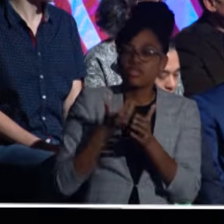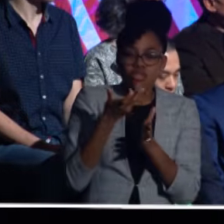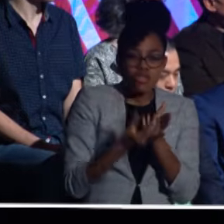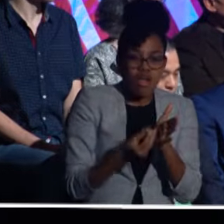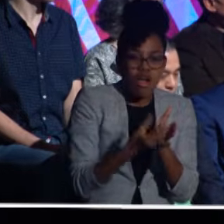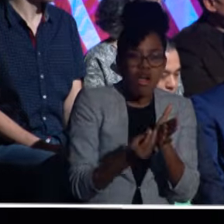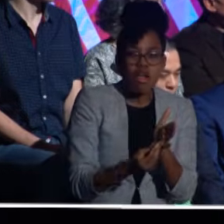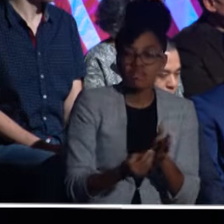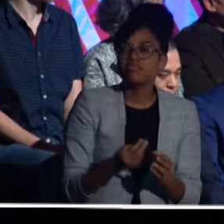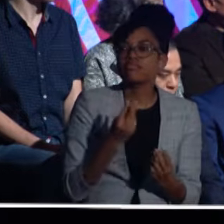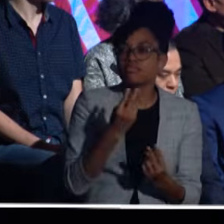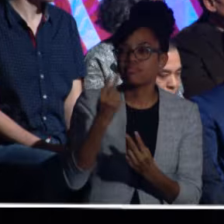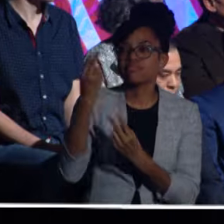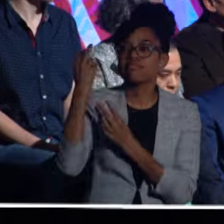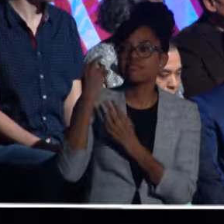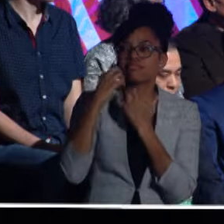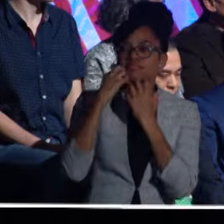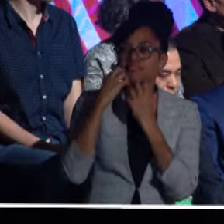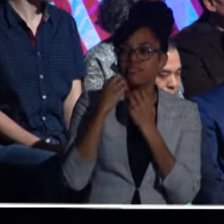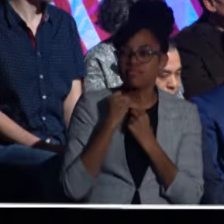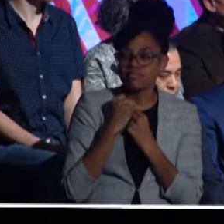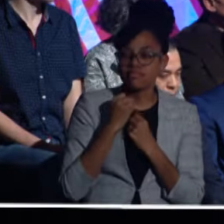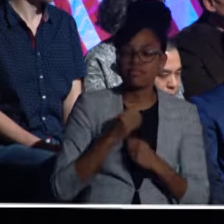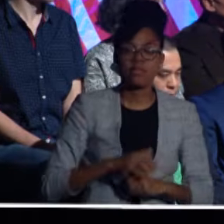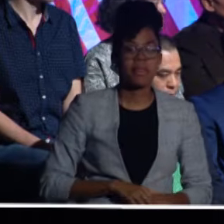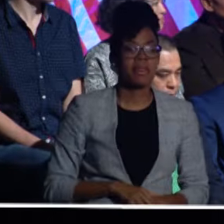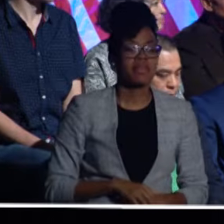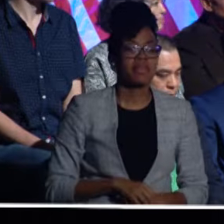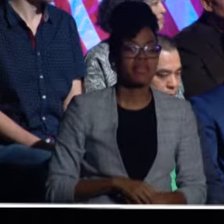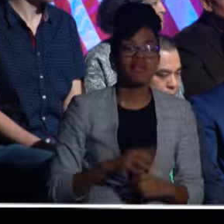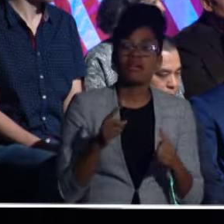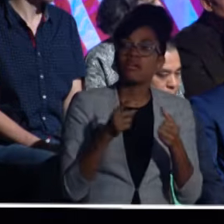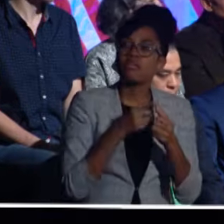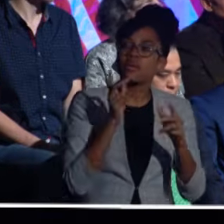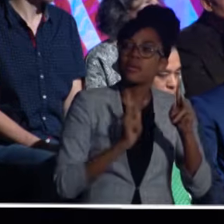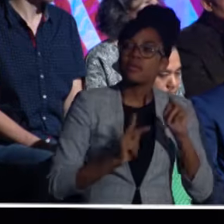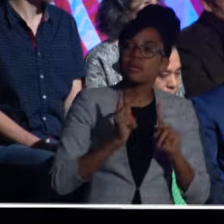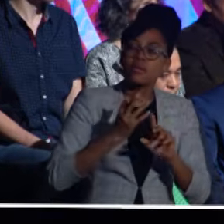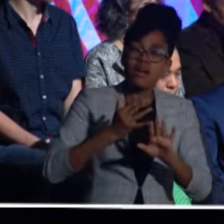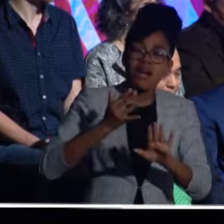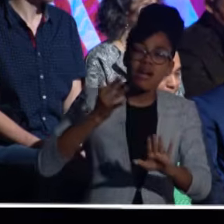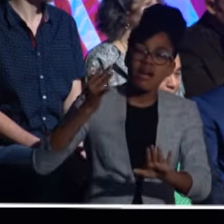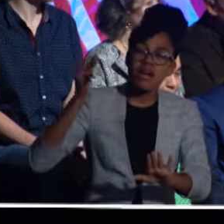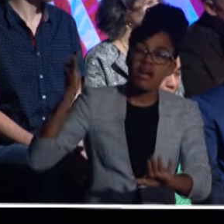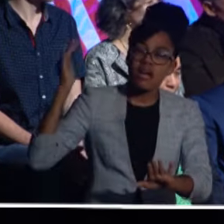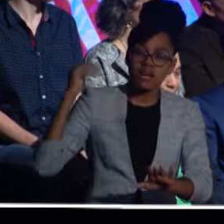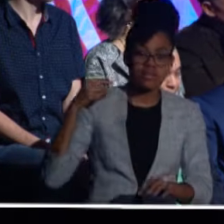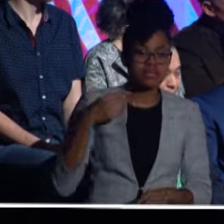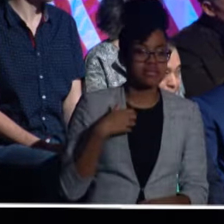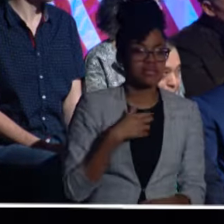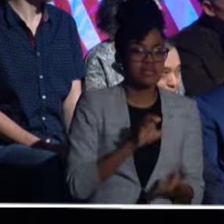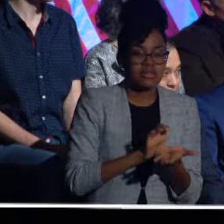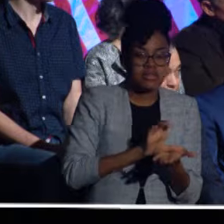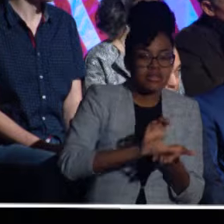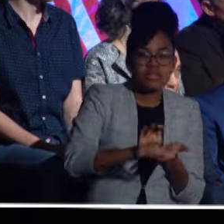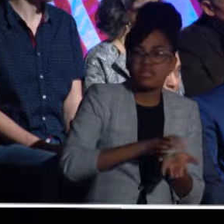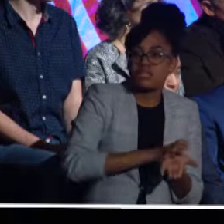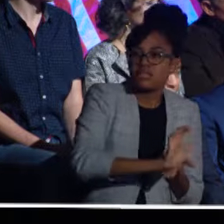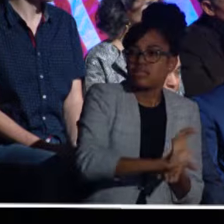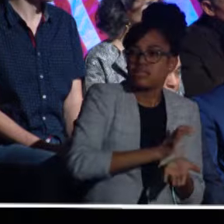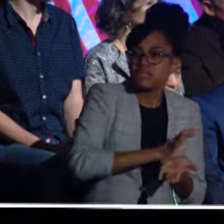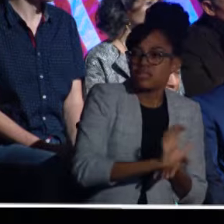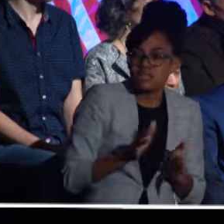on land first loved by the Anacostan people who centuries ago were displaced and demolished by violence packaged